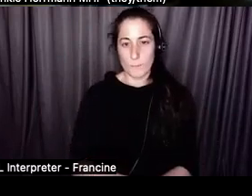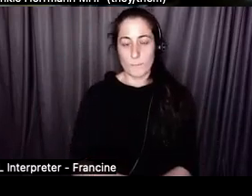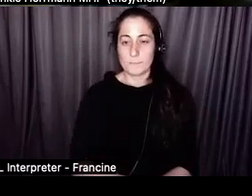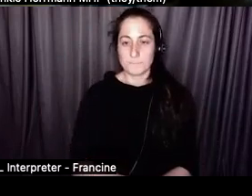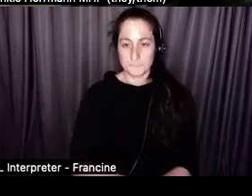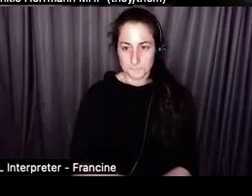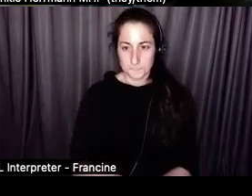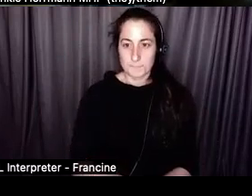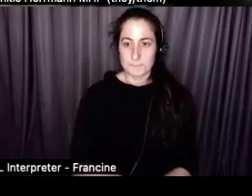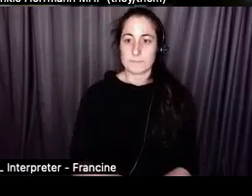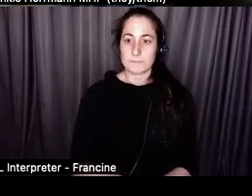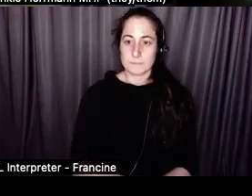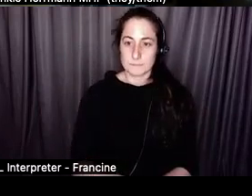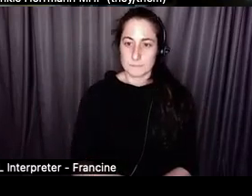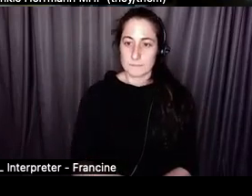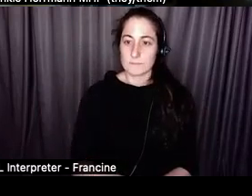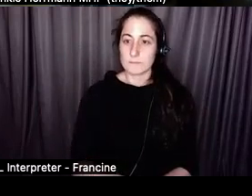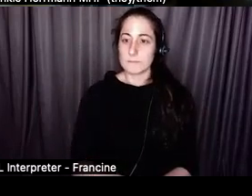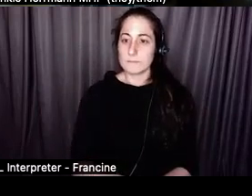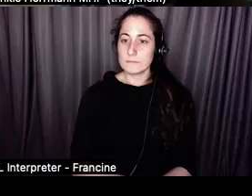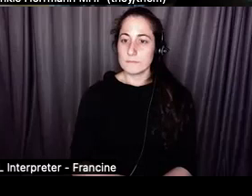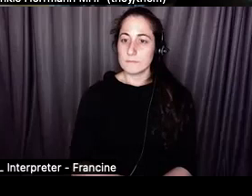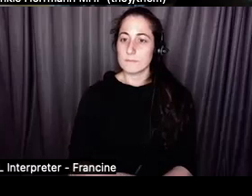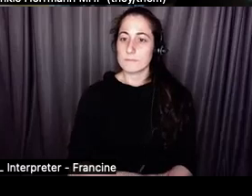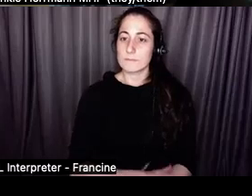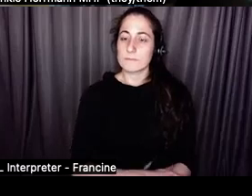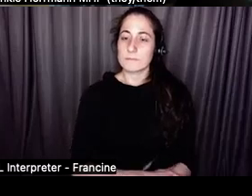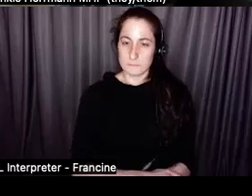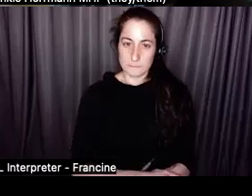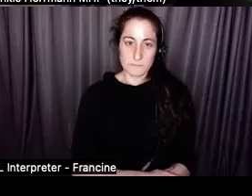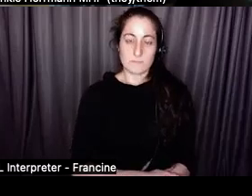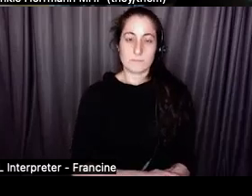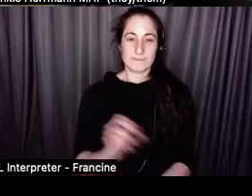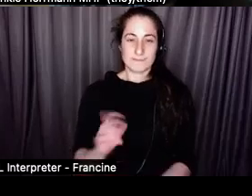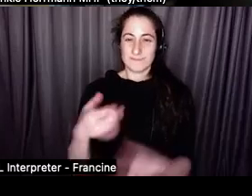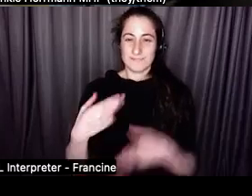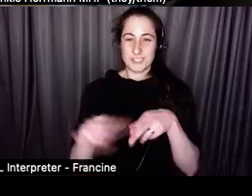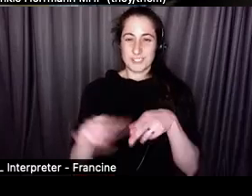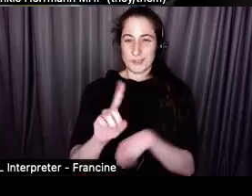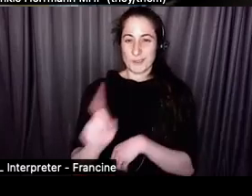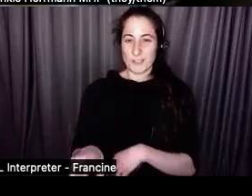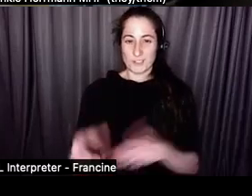Cool. Okay, so thank you. That's most, I think, of the quick questions.